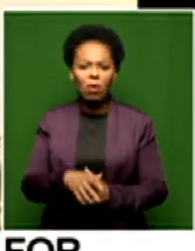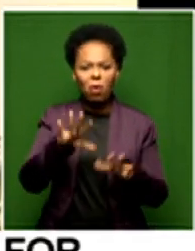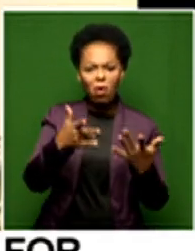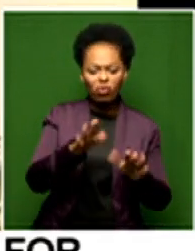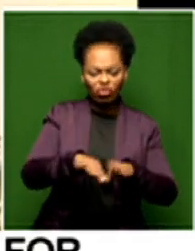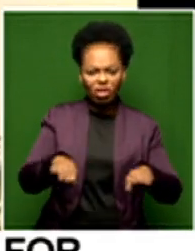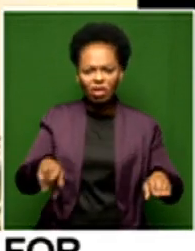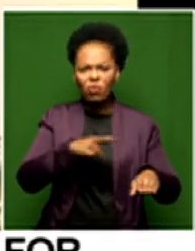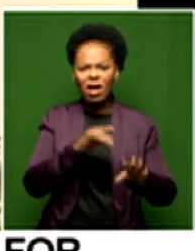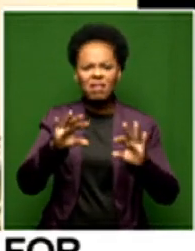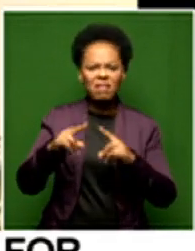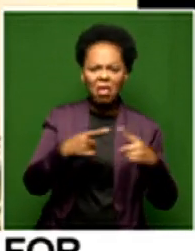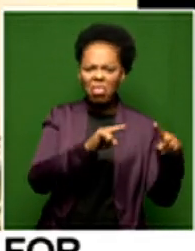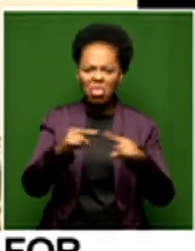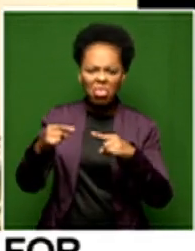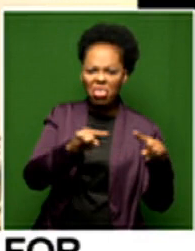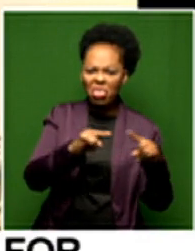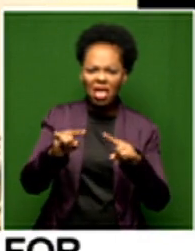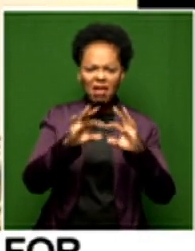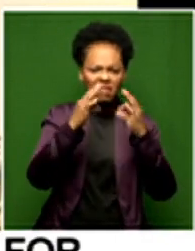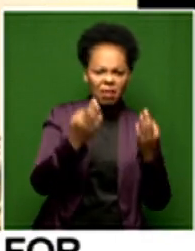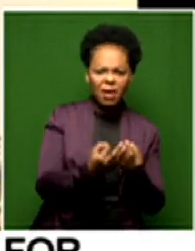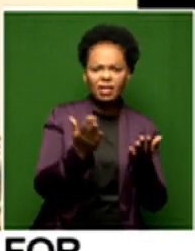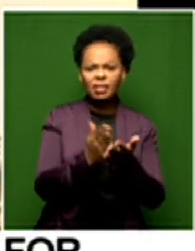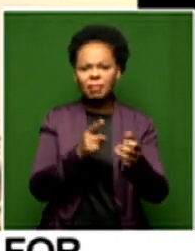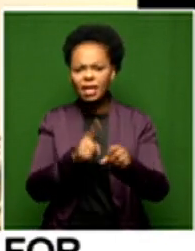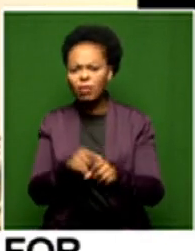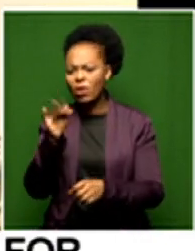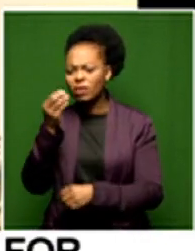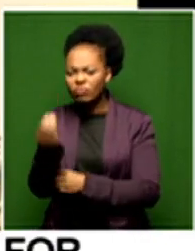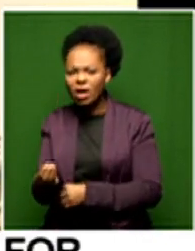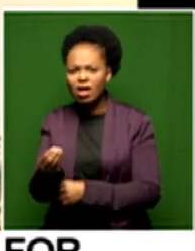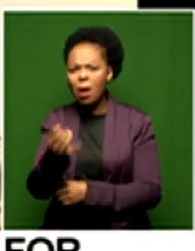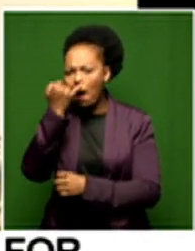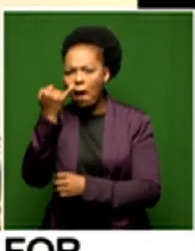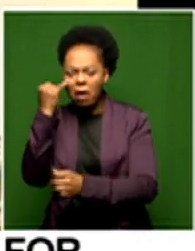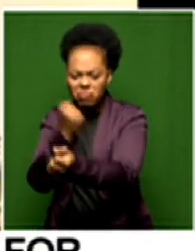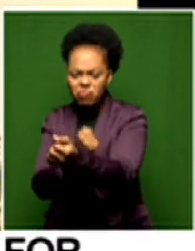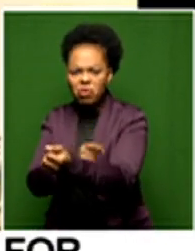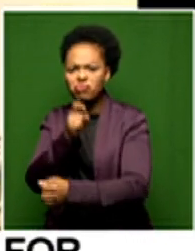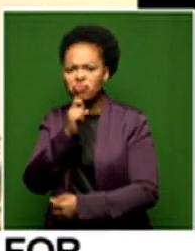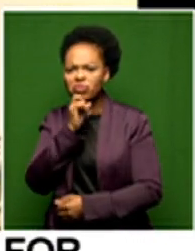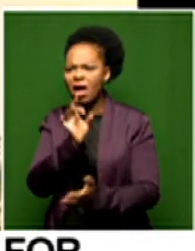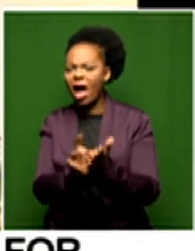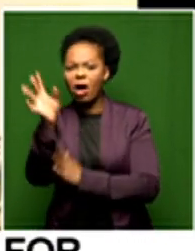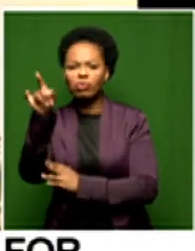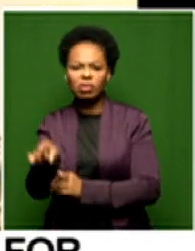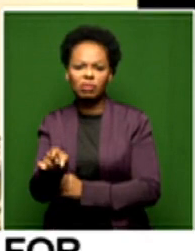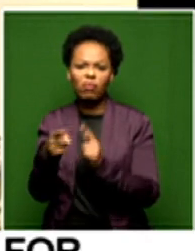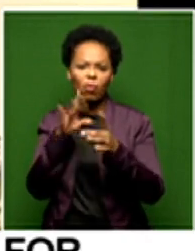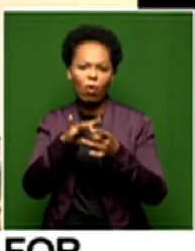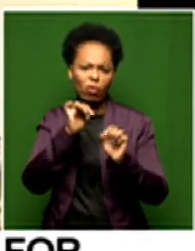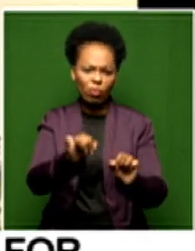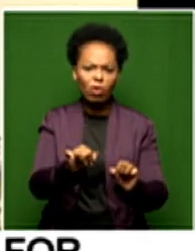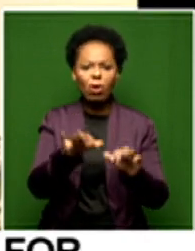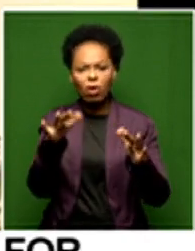dysfunction, are chased out if they are using drugs or become delinquent, or suffer so much abuse and neglect that they